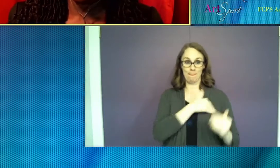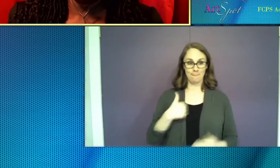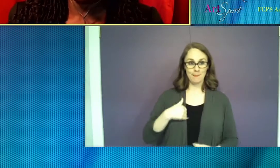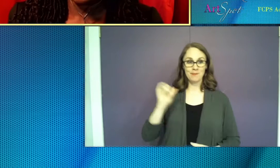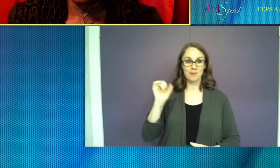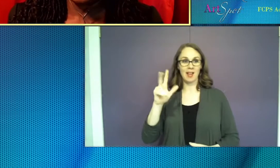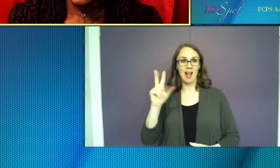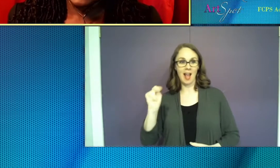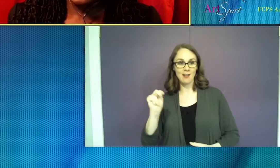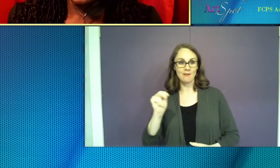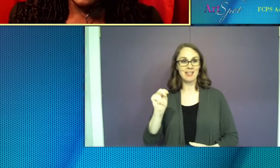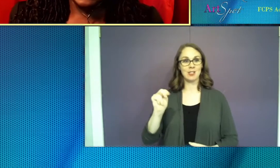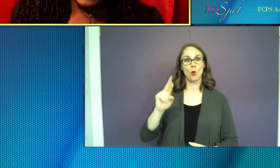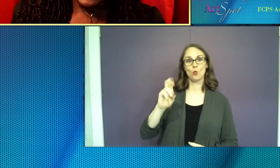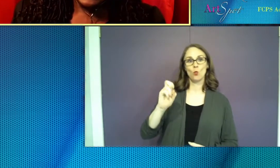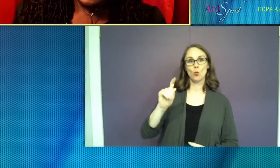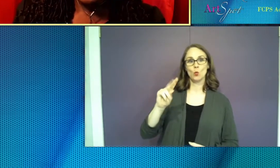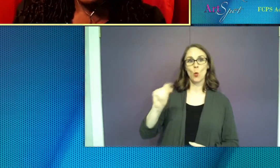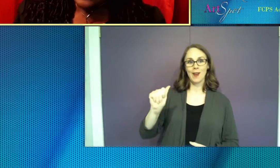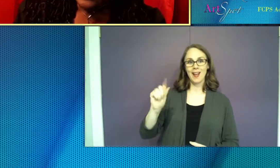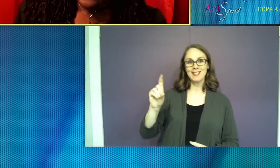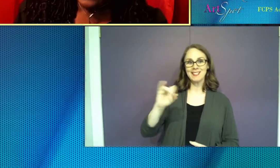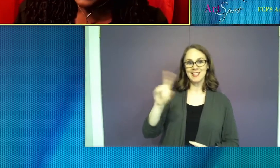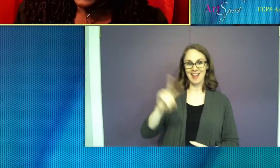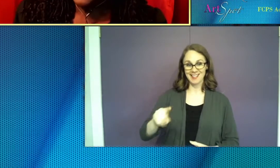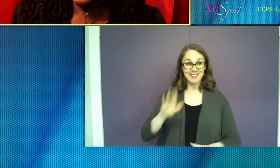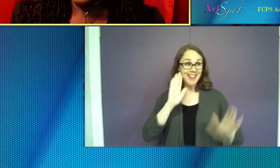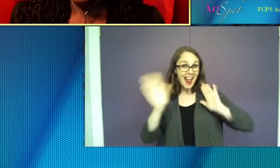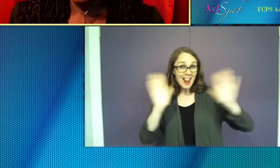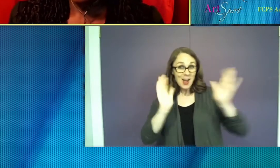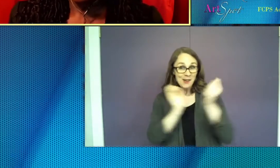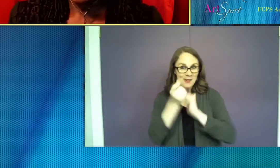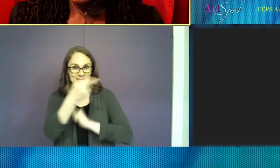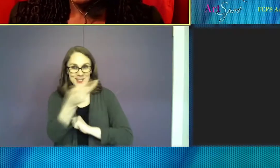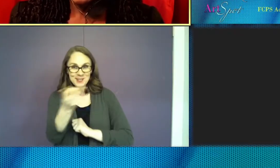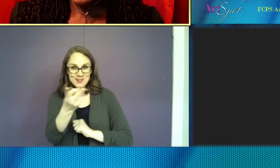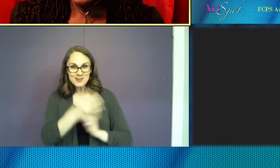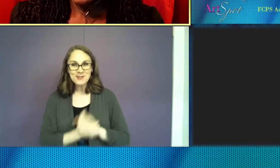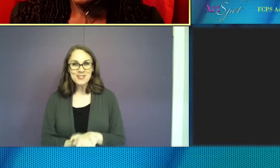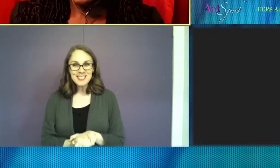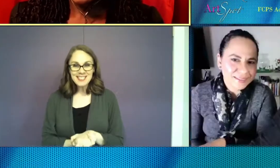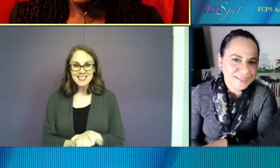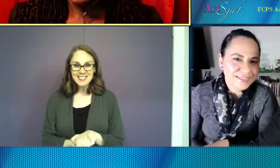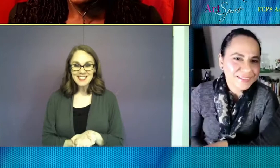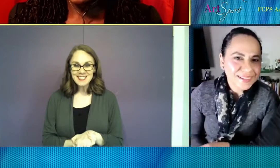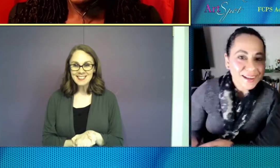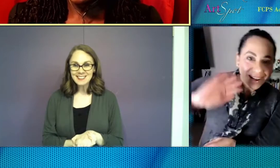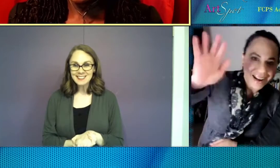and Rosana Diaz. Hello. How are you guys?